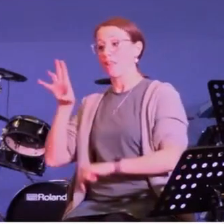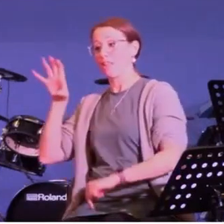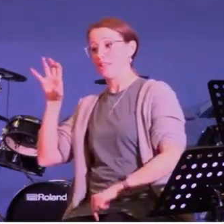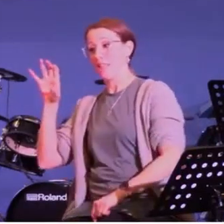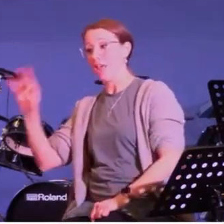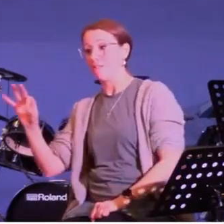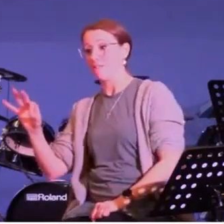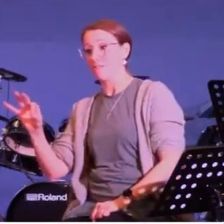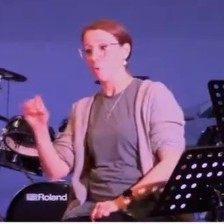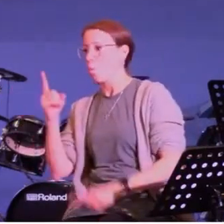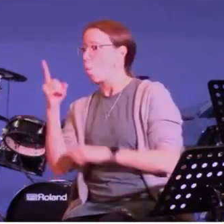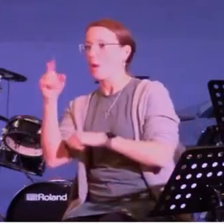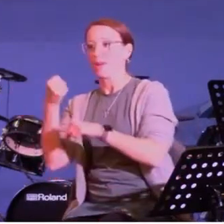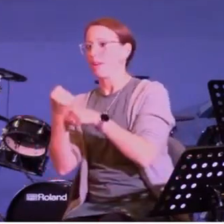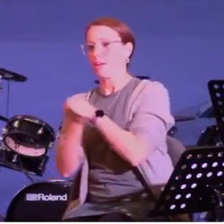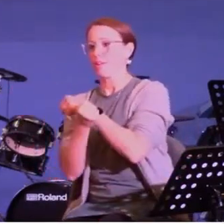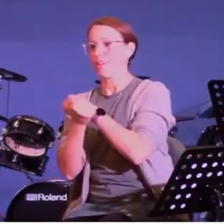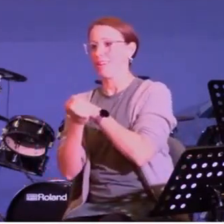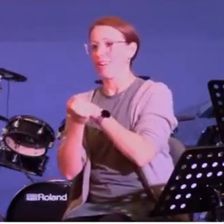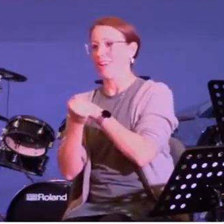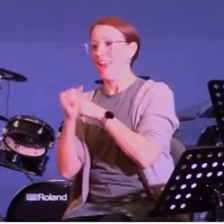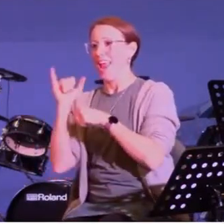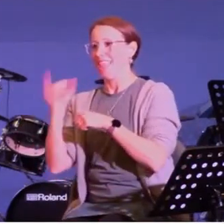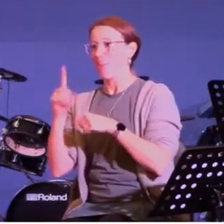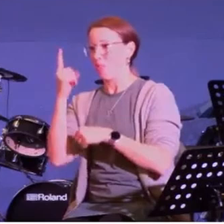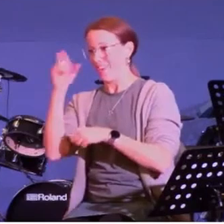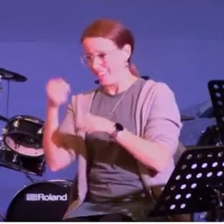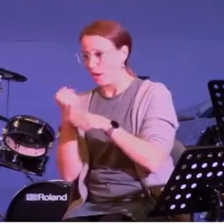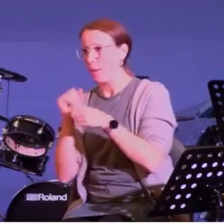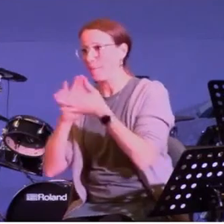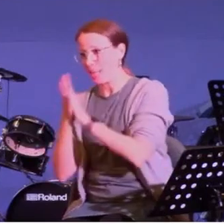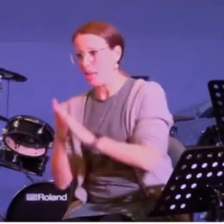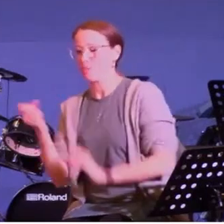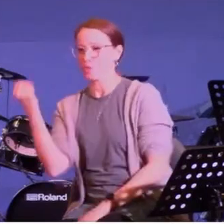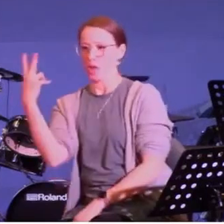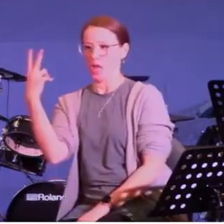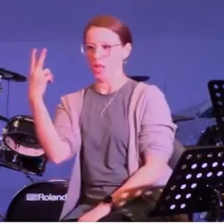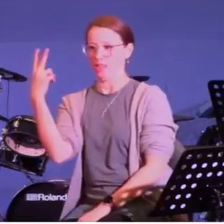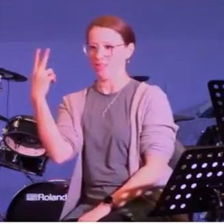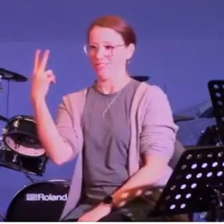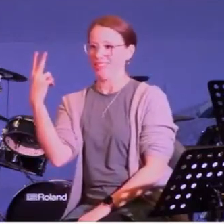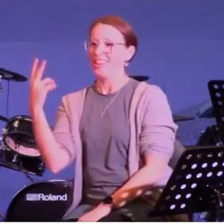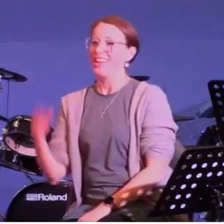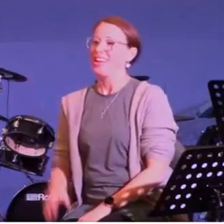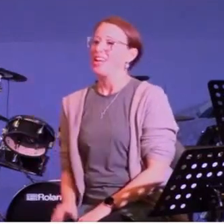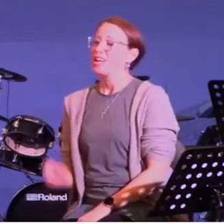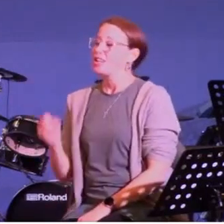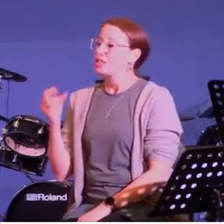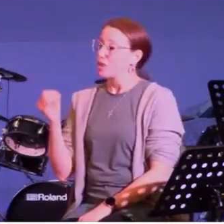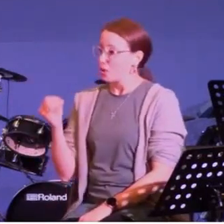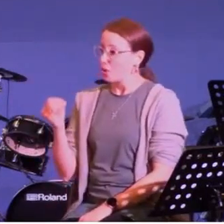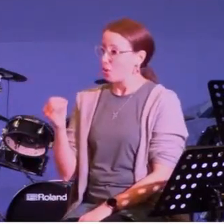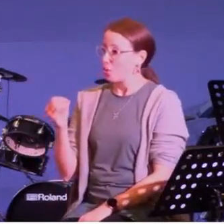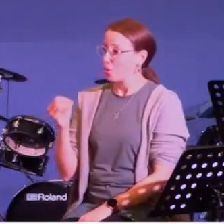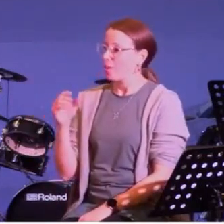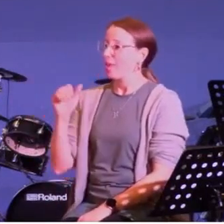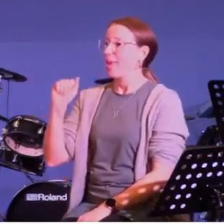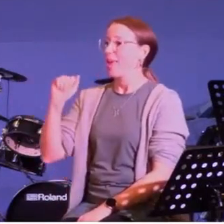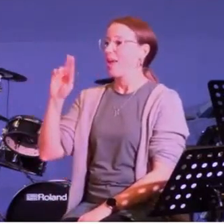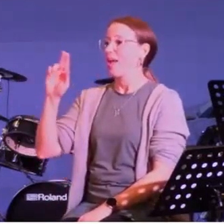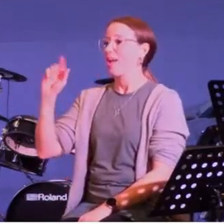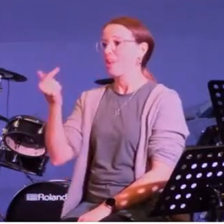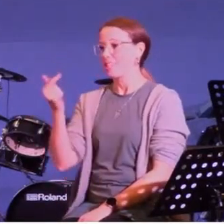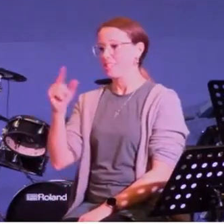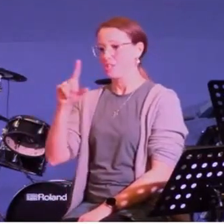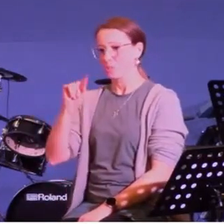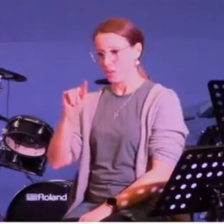I'll give you 1 year. And that year became 12. And so August of 2020,